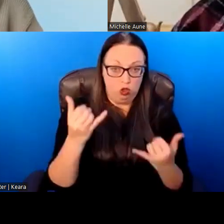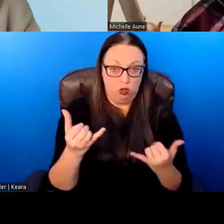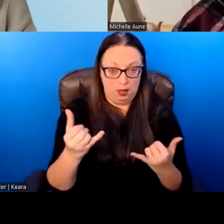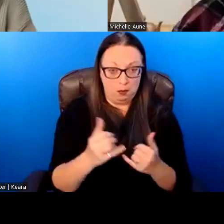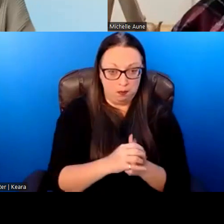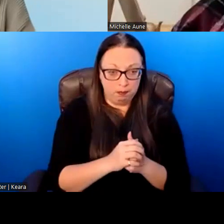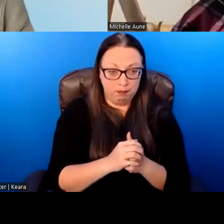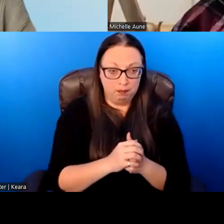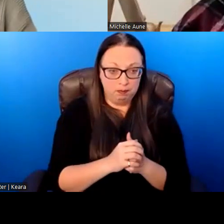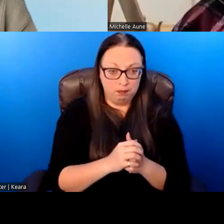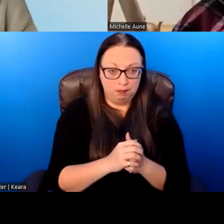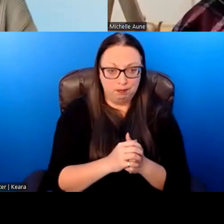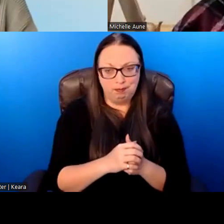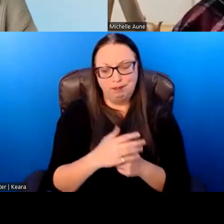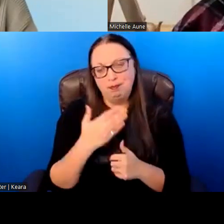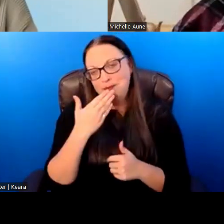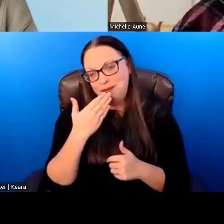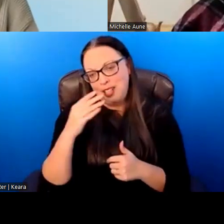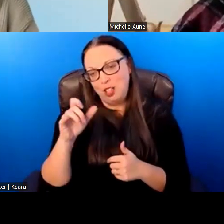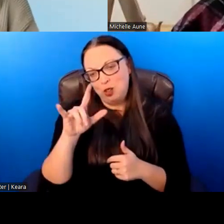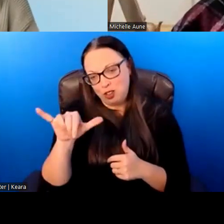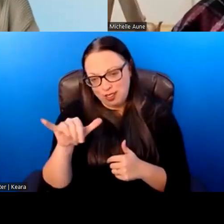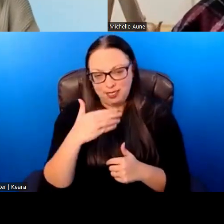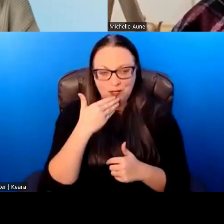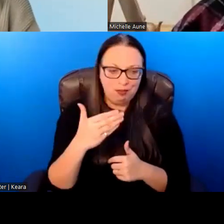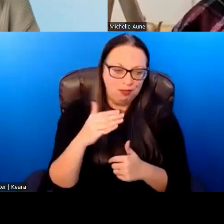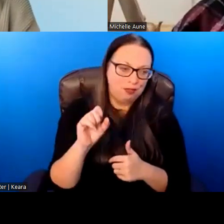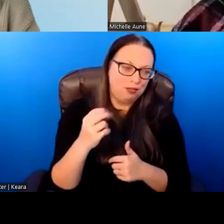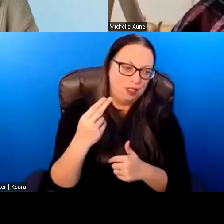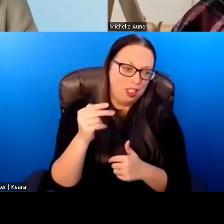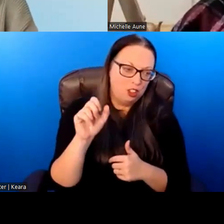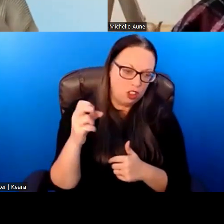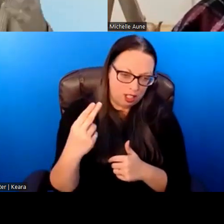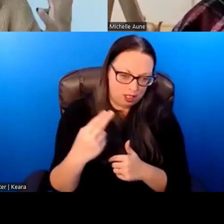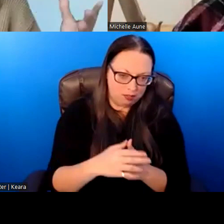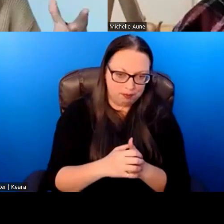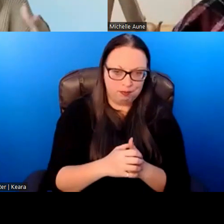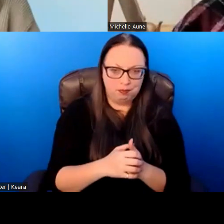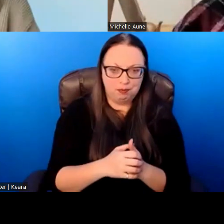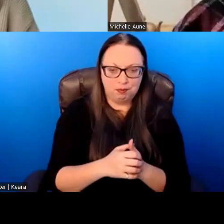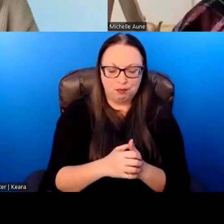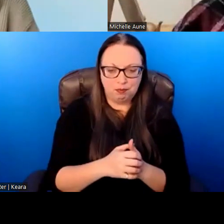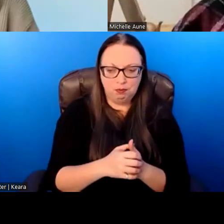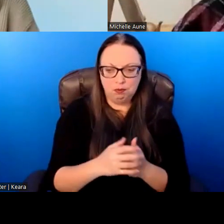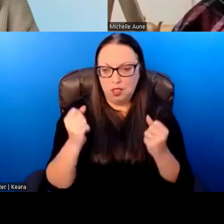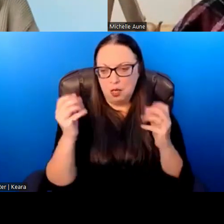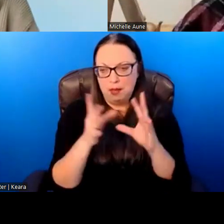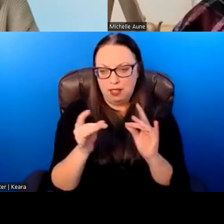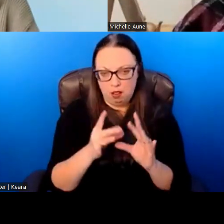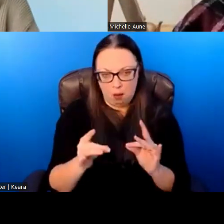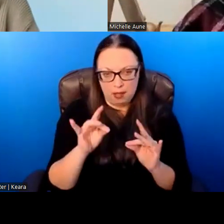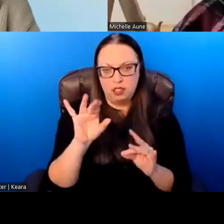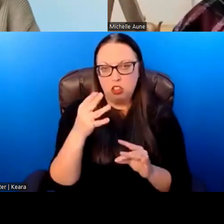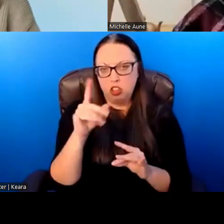Yeah, absolutely. Thank you, Shelley, and thank you, Shanna. I know there were multiple comments from different individuals in the chat